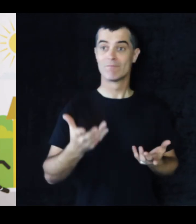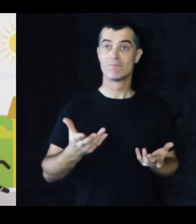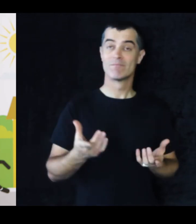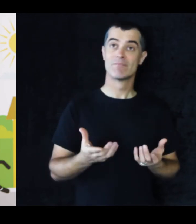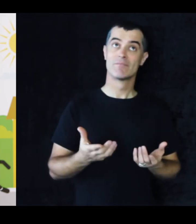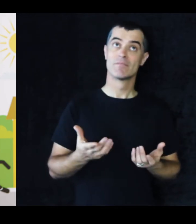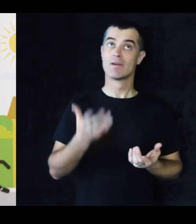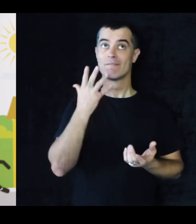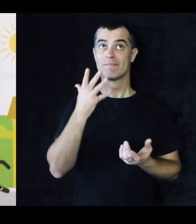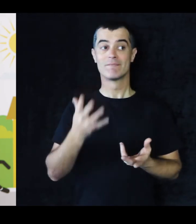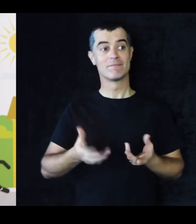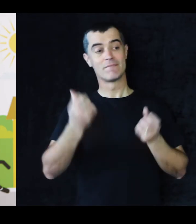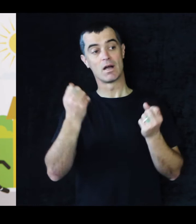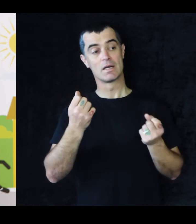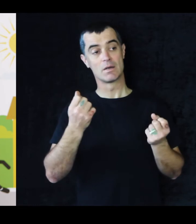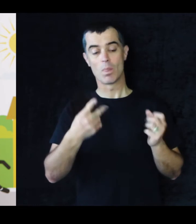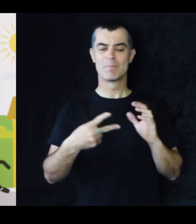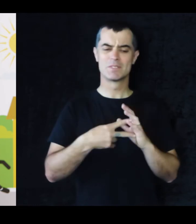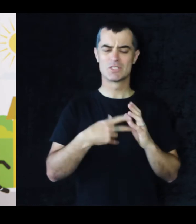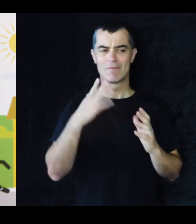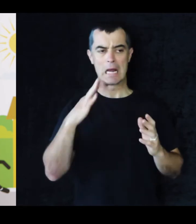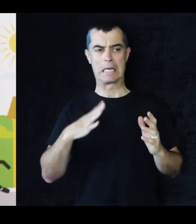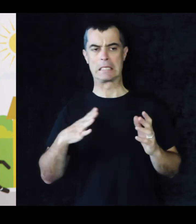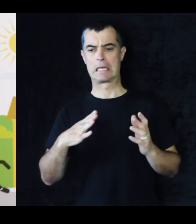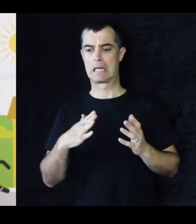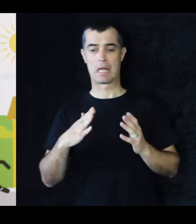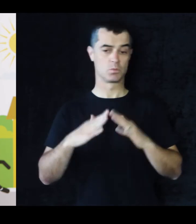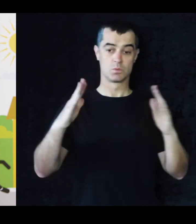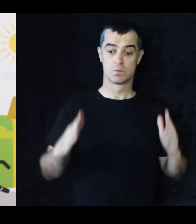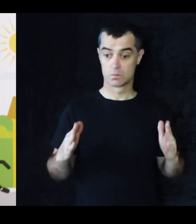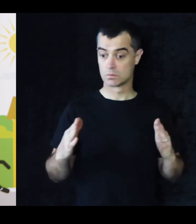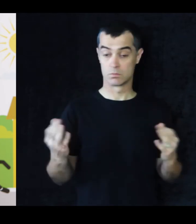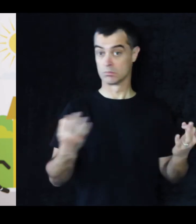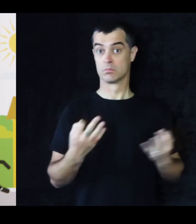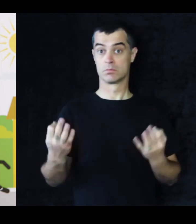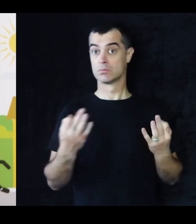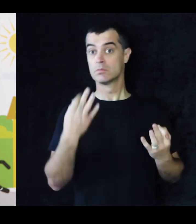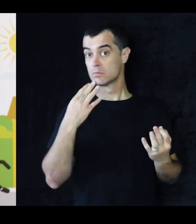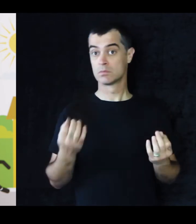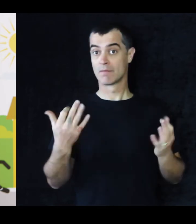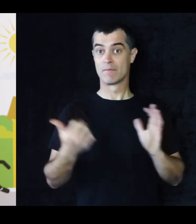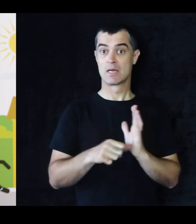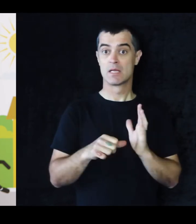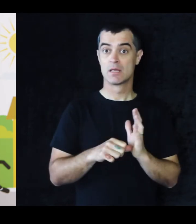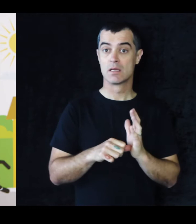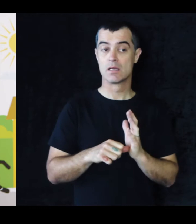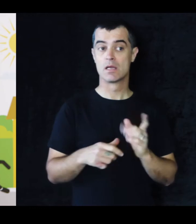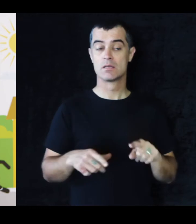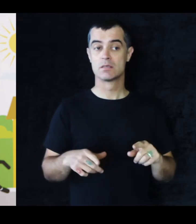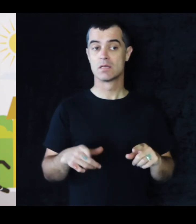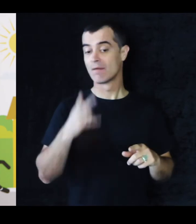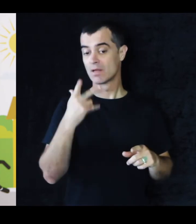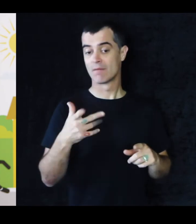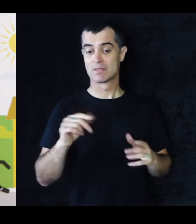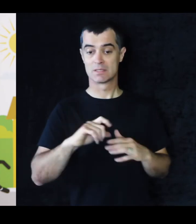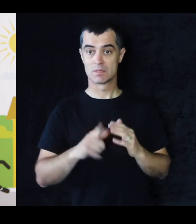feeling when you find that self-position, when you find yourself needing housing and not having it, and when you don't have enough